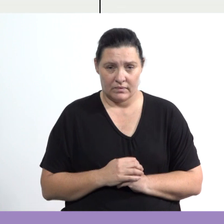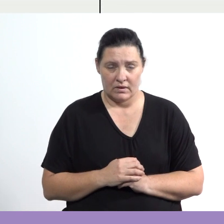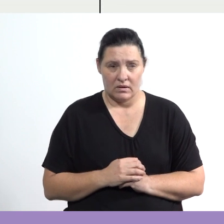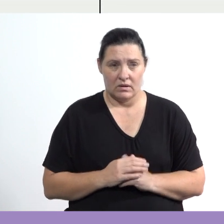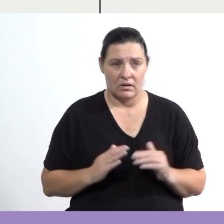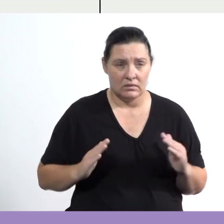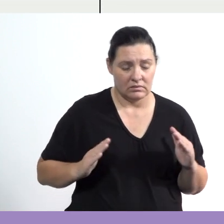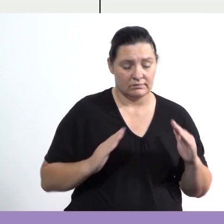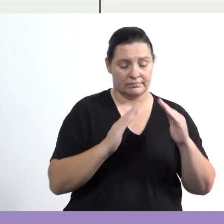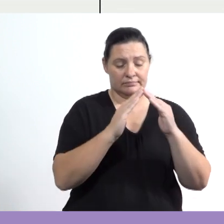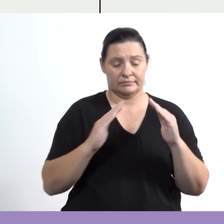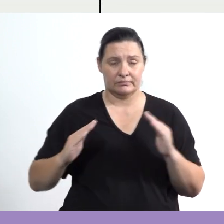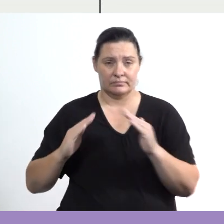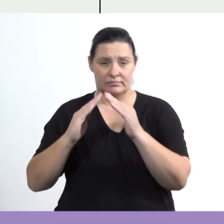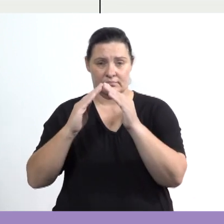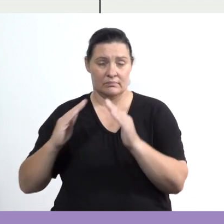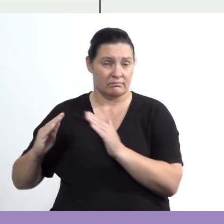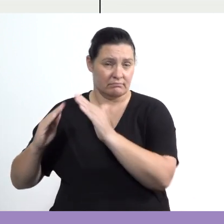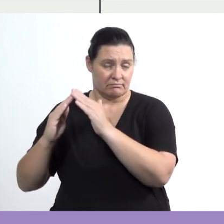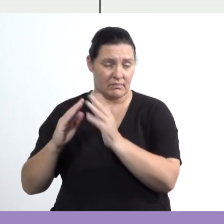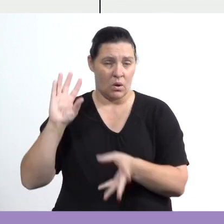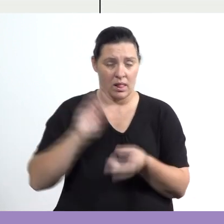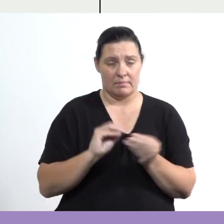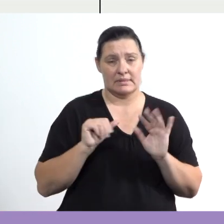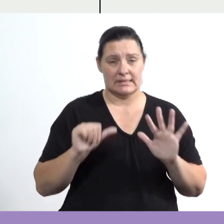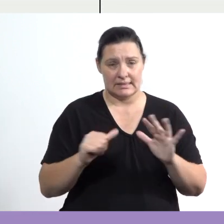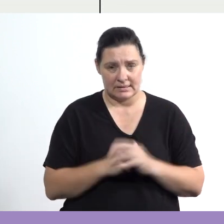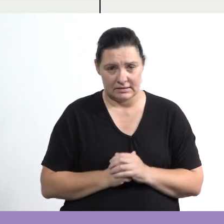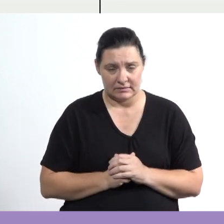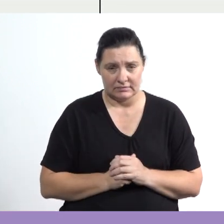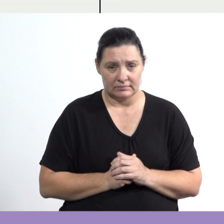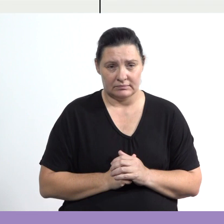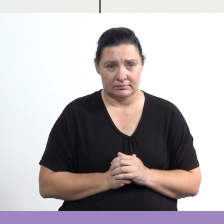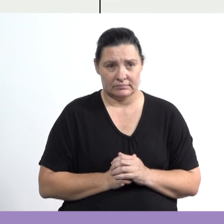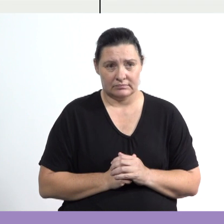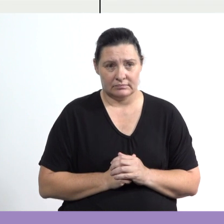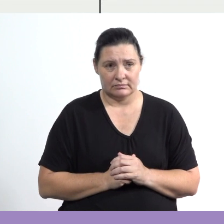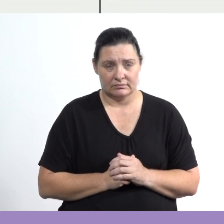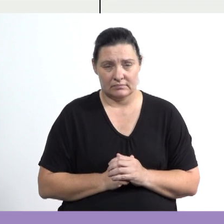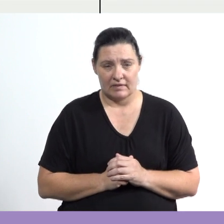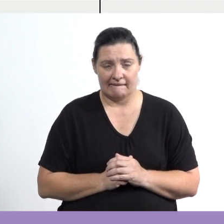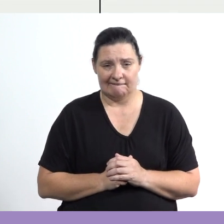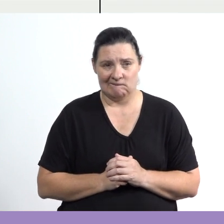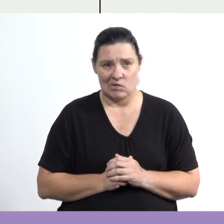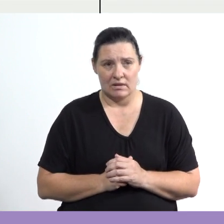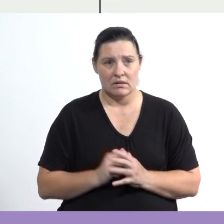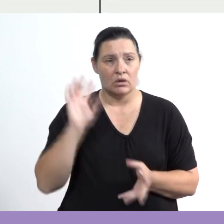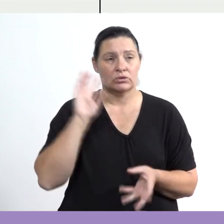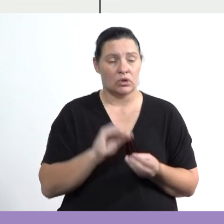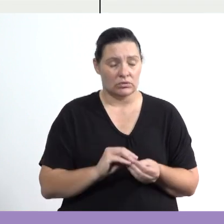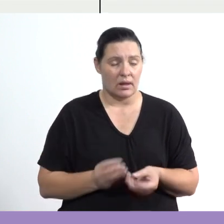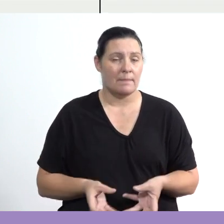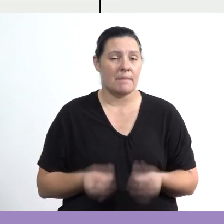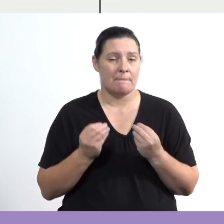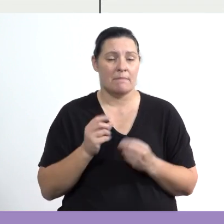3, 4 for the vertical, and for the slanting, we have 1, 2, 3, 4, 5, 6. And